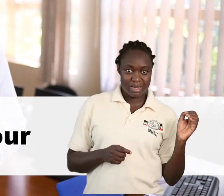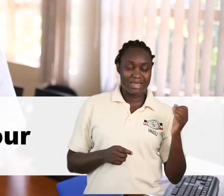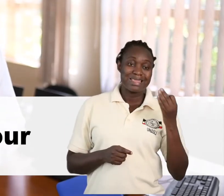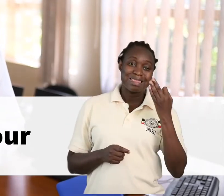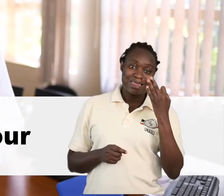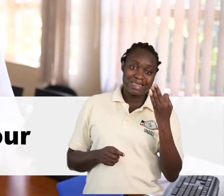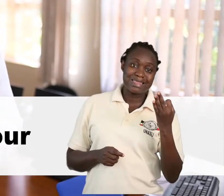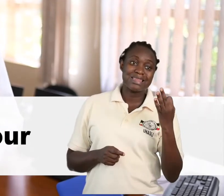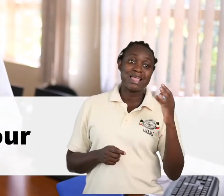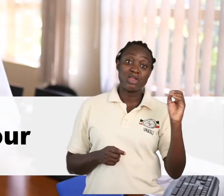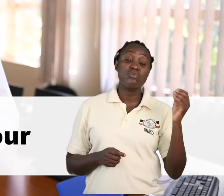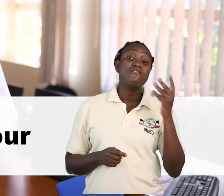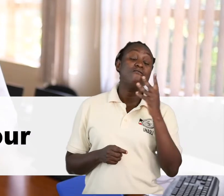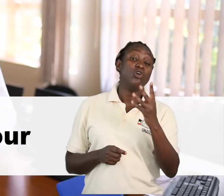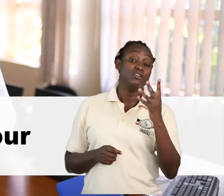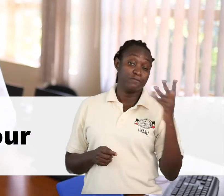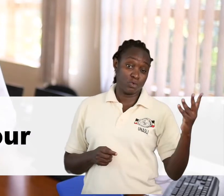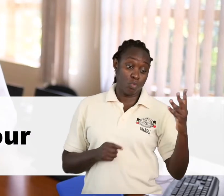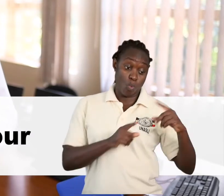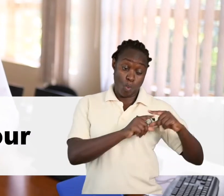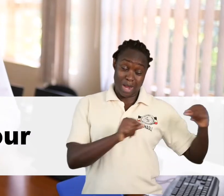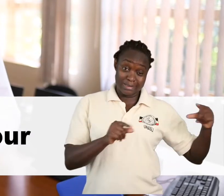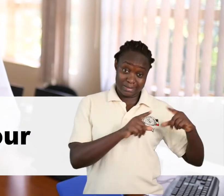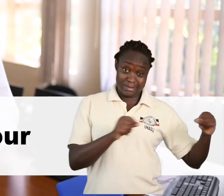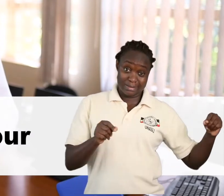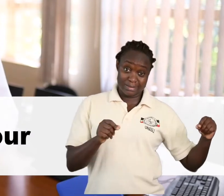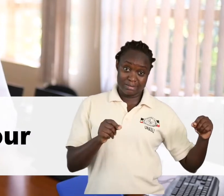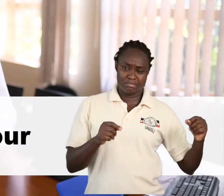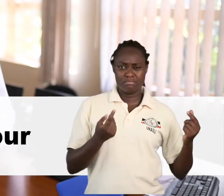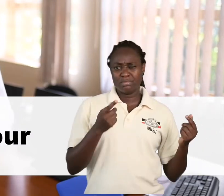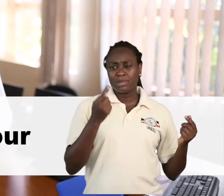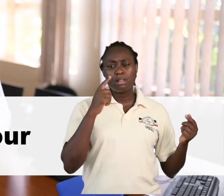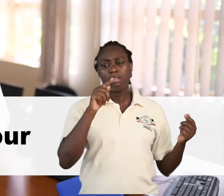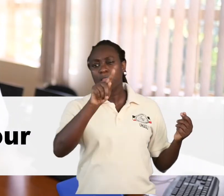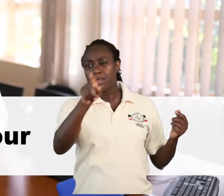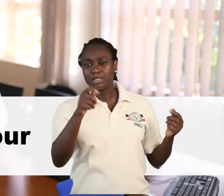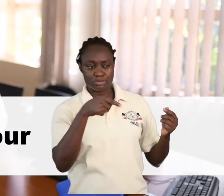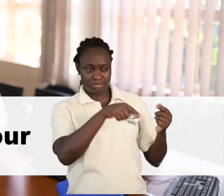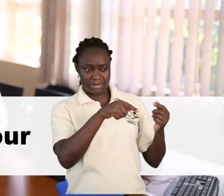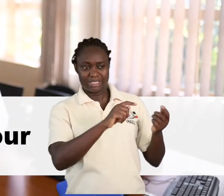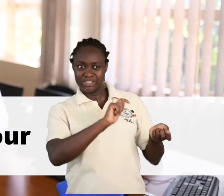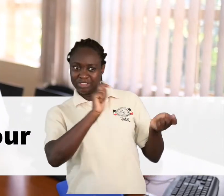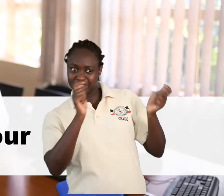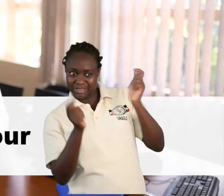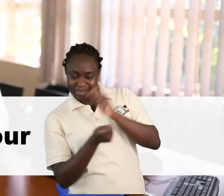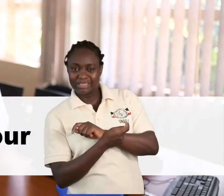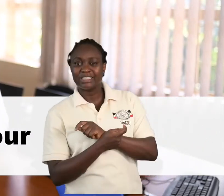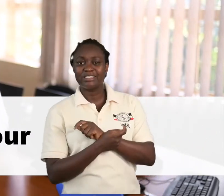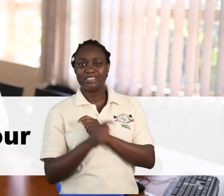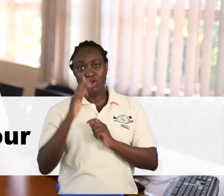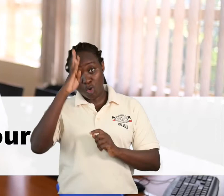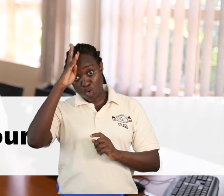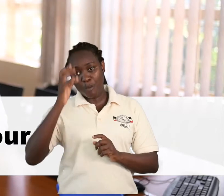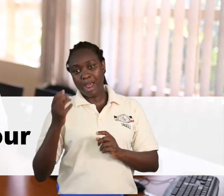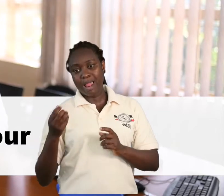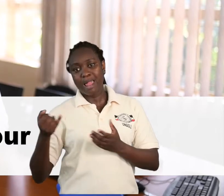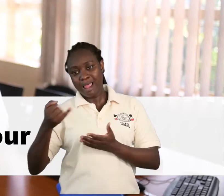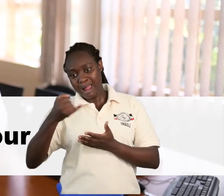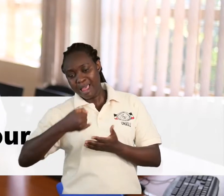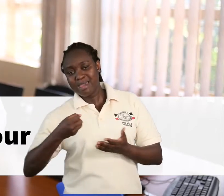344 in words. And they're telling you, write 344 in Roman